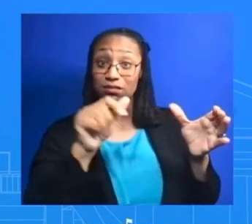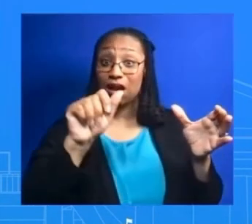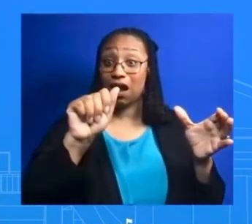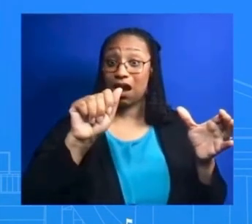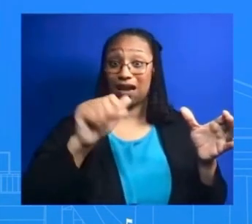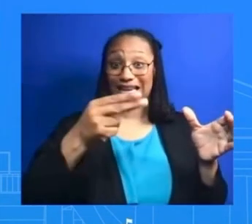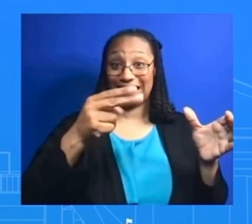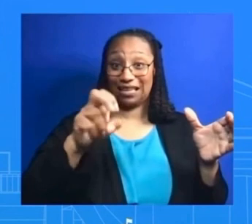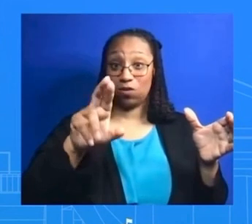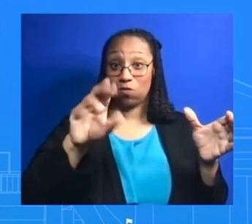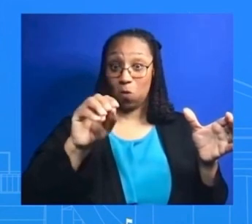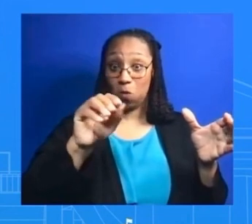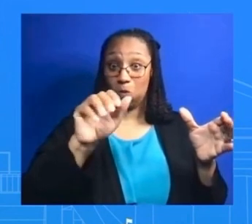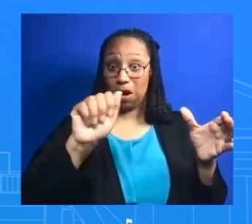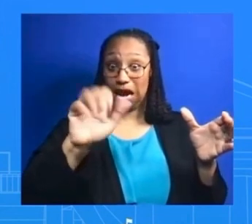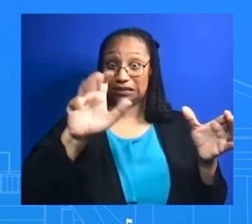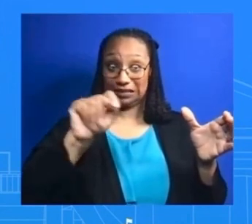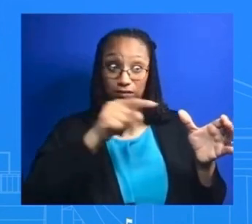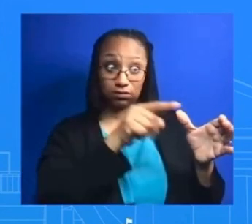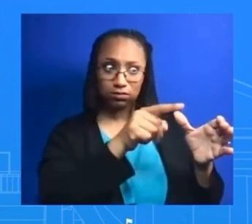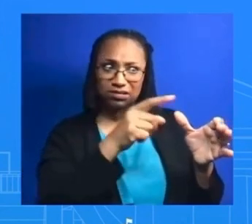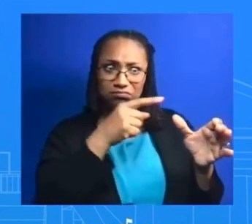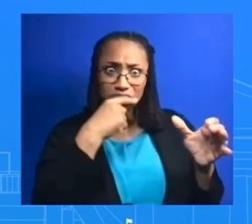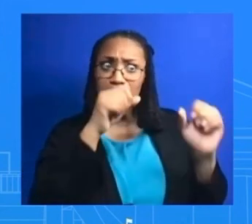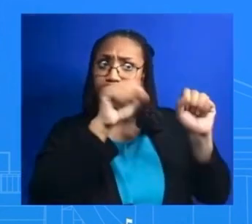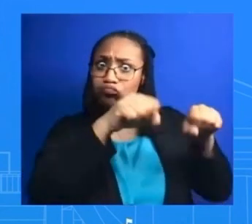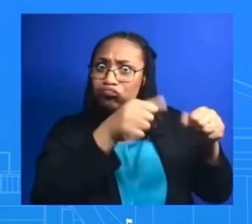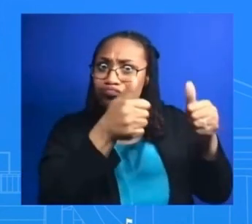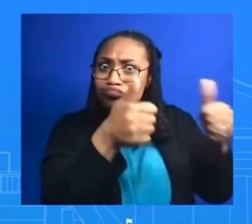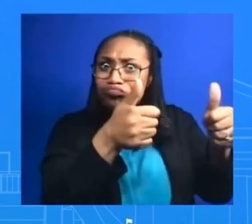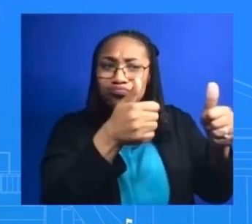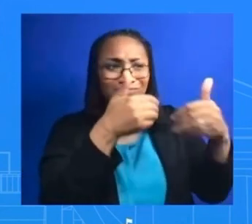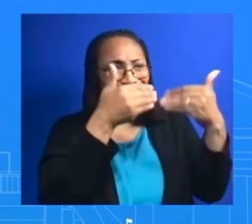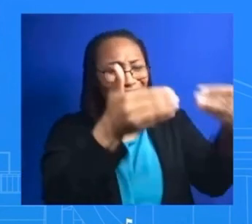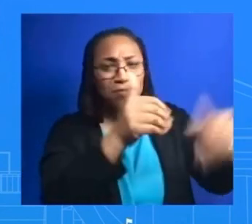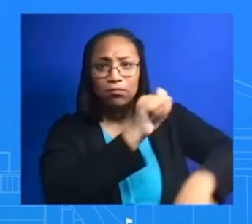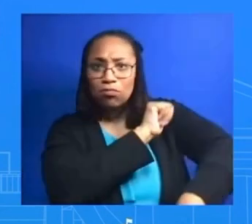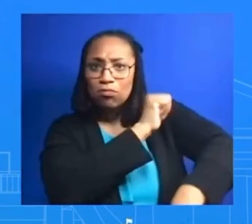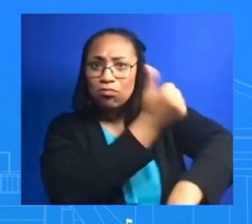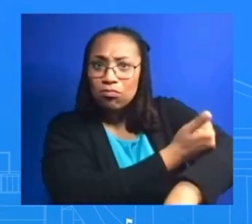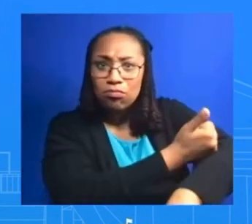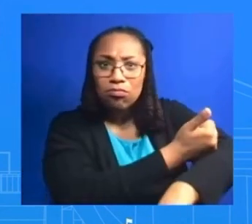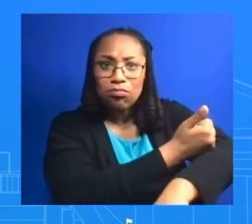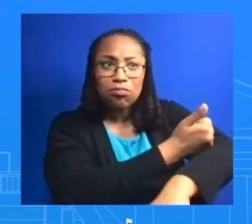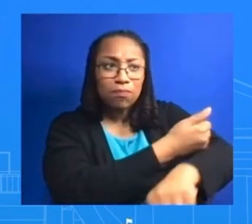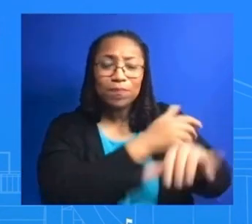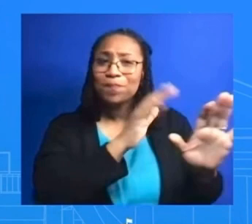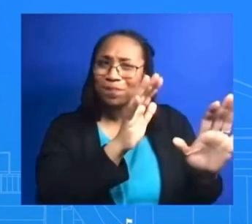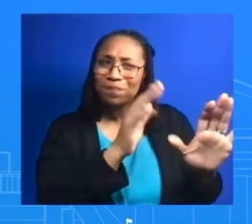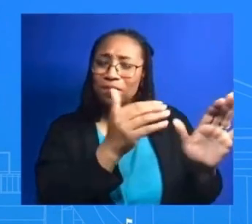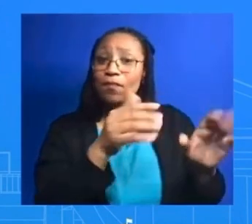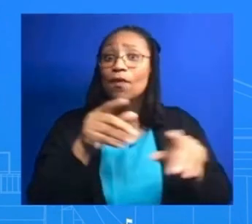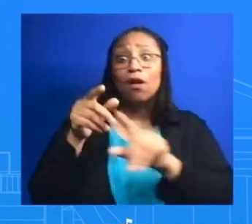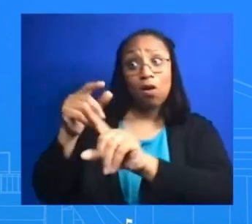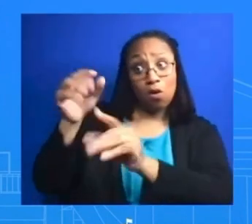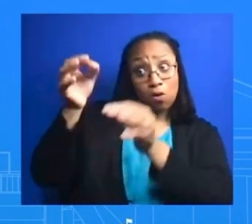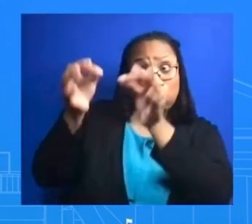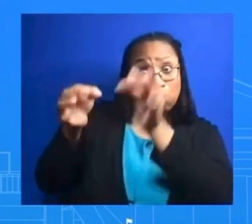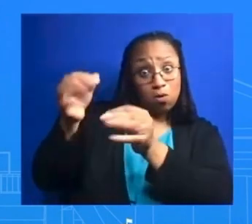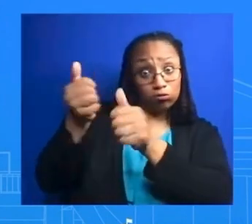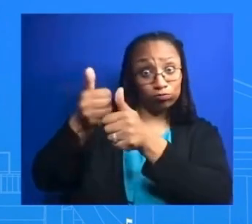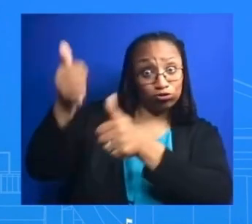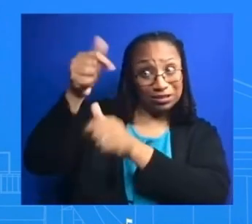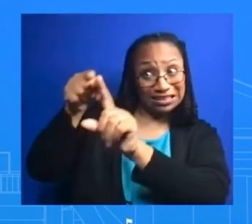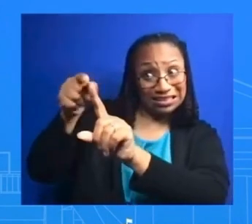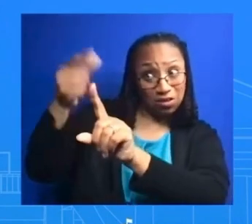saw it differently. We're moving forward in another path, and we're going to put the best legal argument forward to provide relief for borrowers. That's our focus, and we're